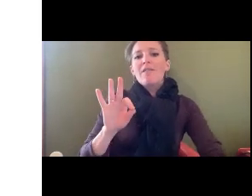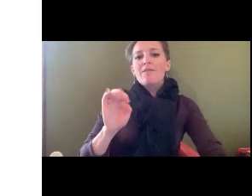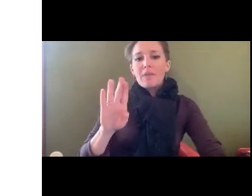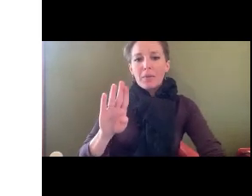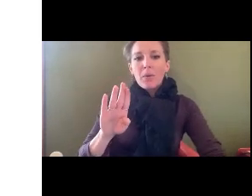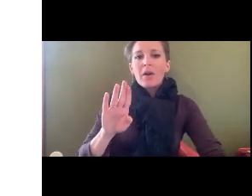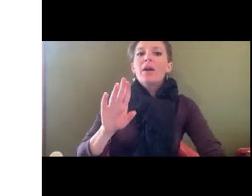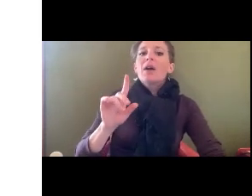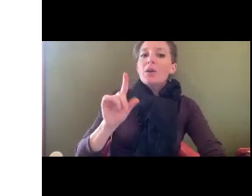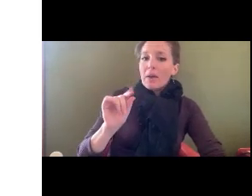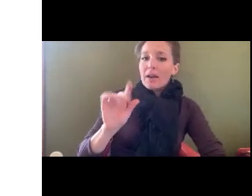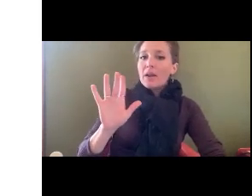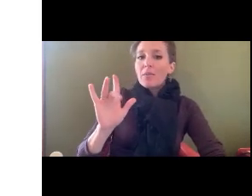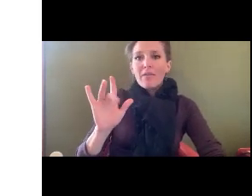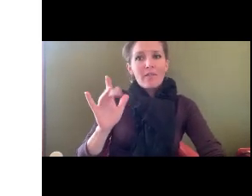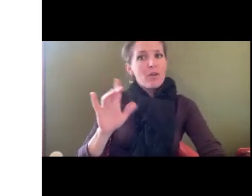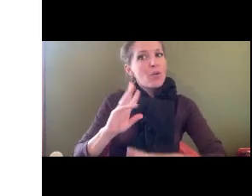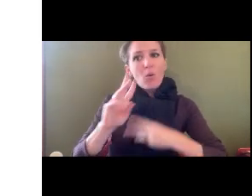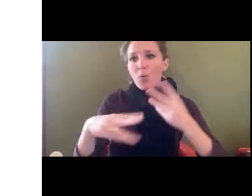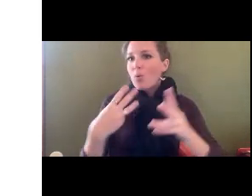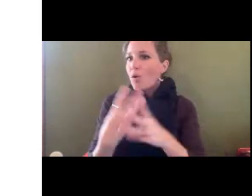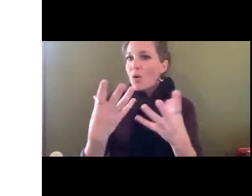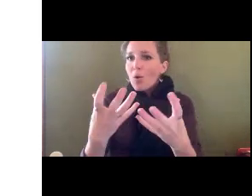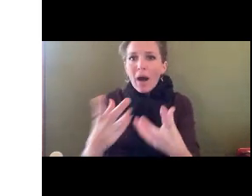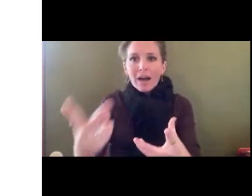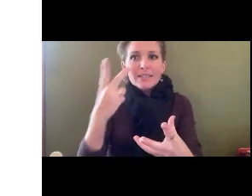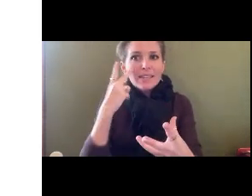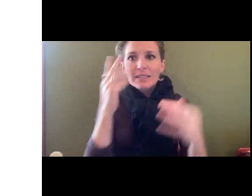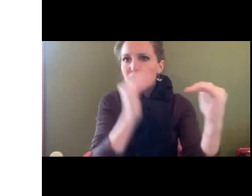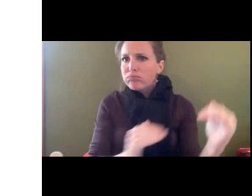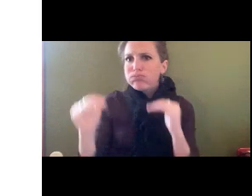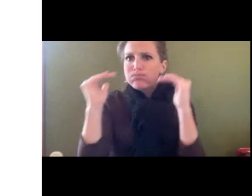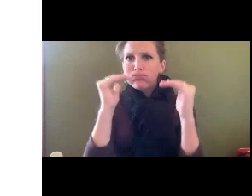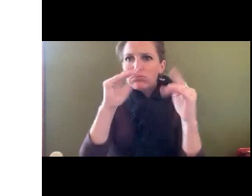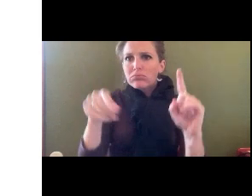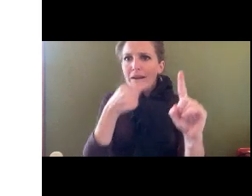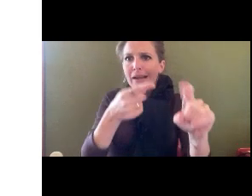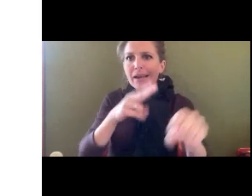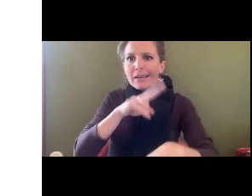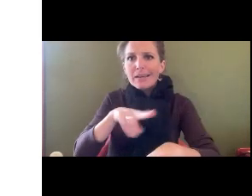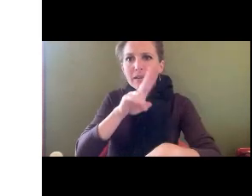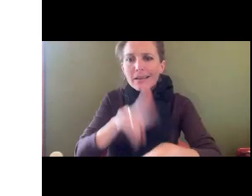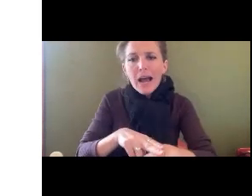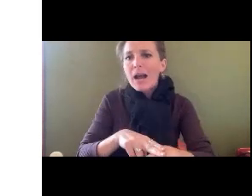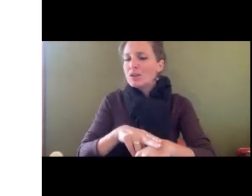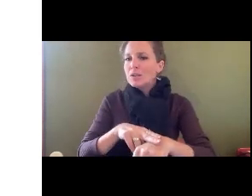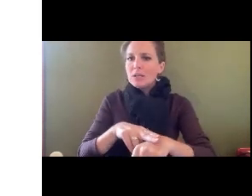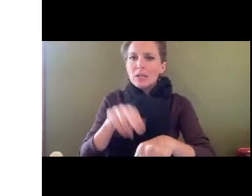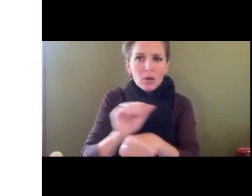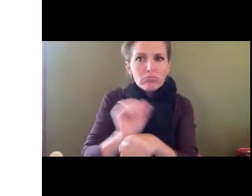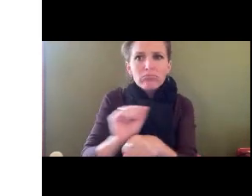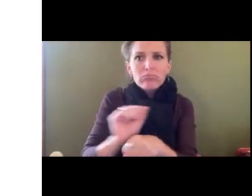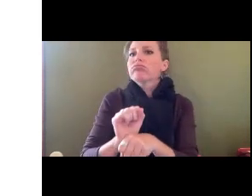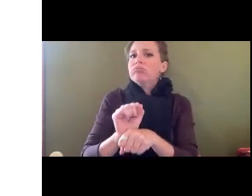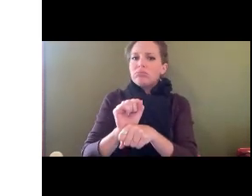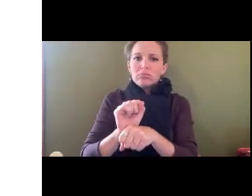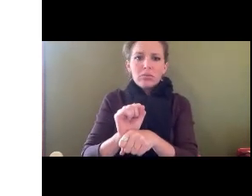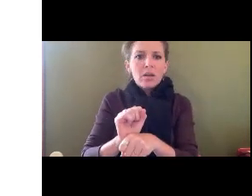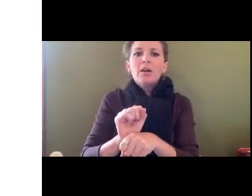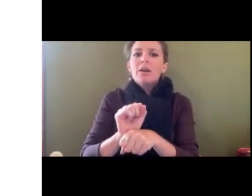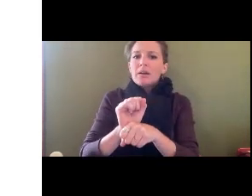world is eager to see ambitious, achievable, whole of economy, nationally determined contributions, or NDCs, put forward,